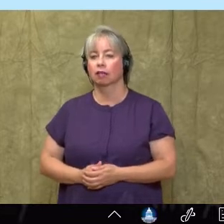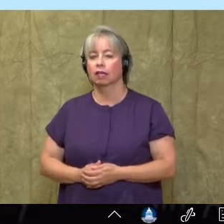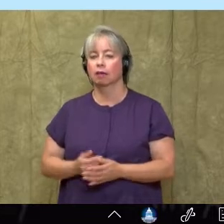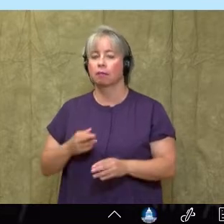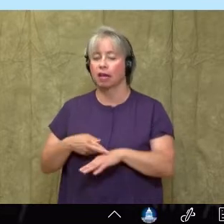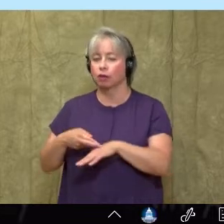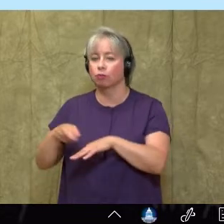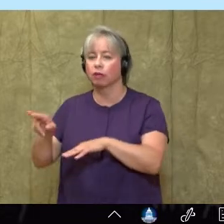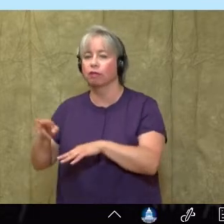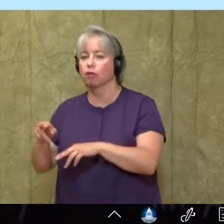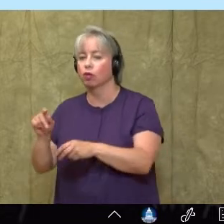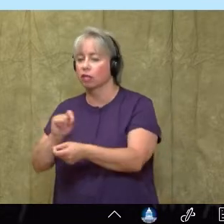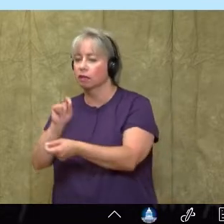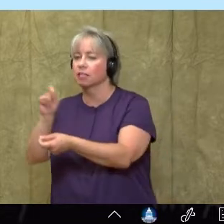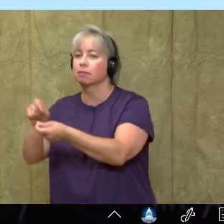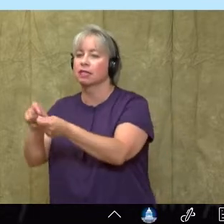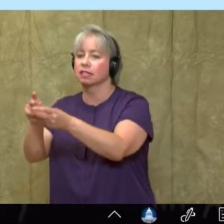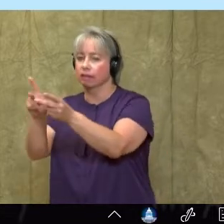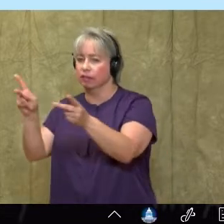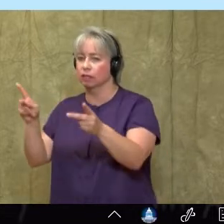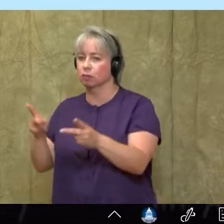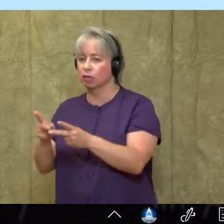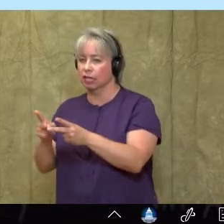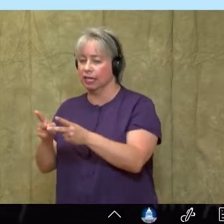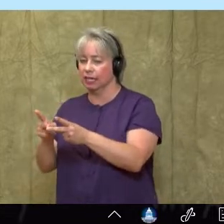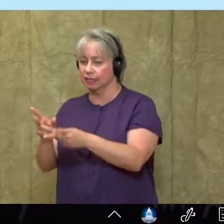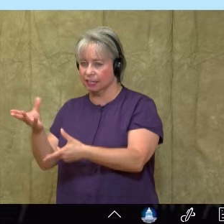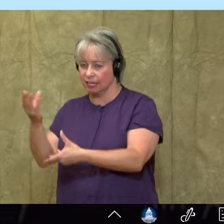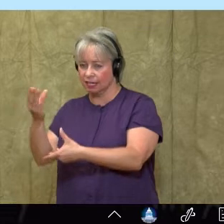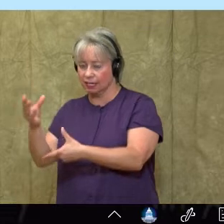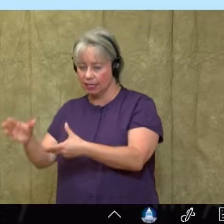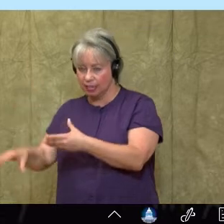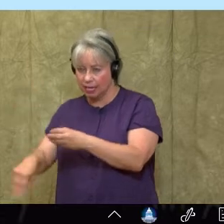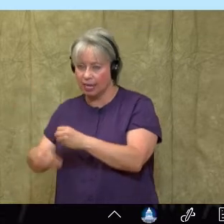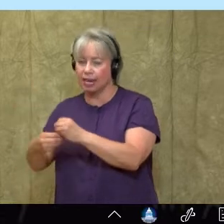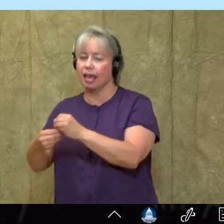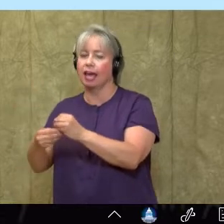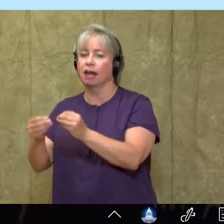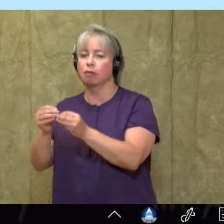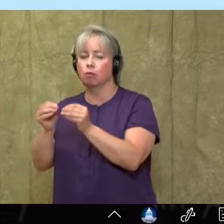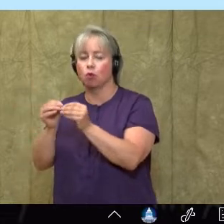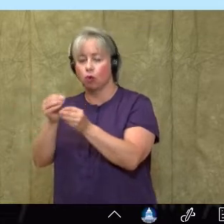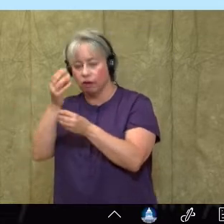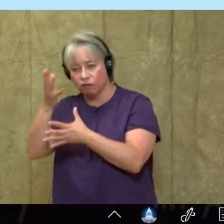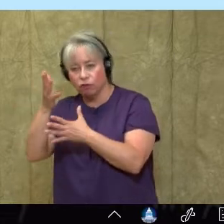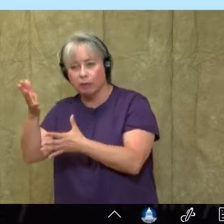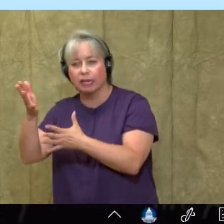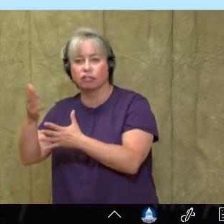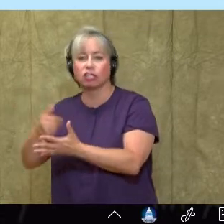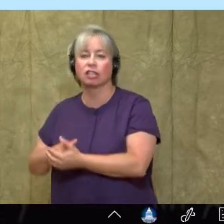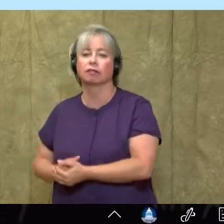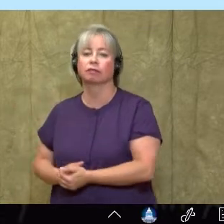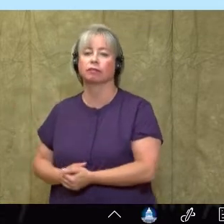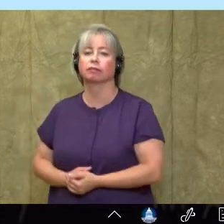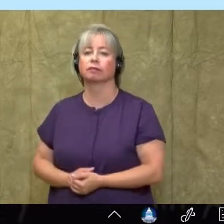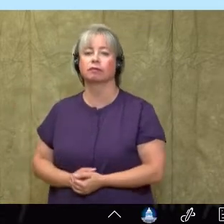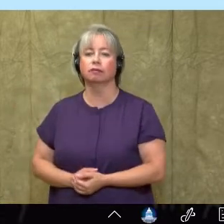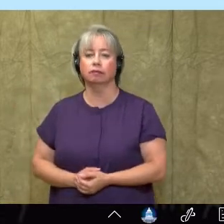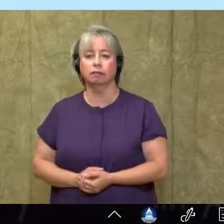or a certain person and insert more information on them. So these are just sub numbers. So here we